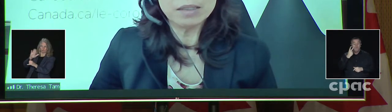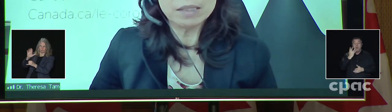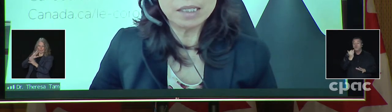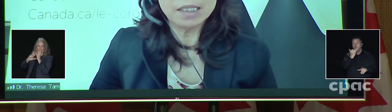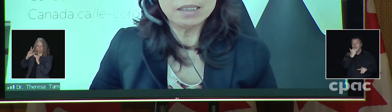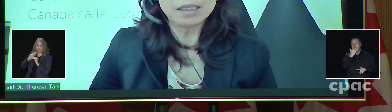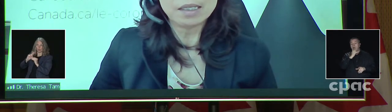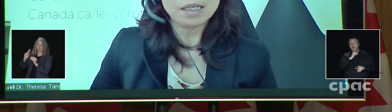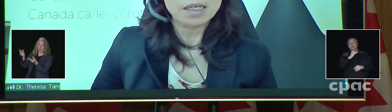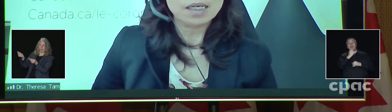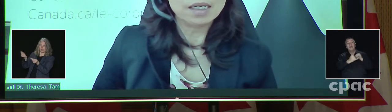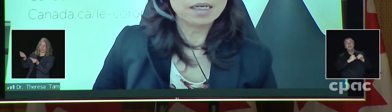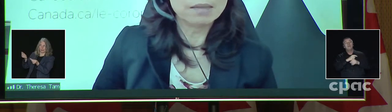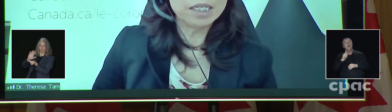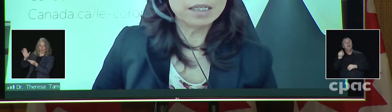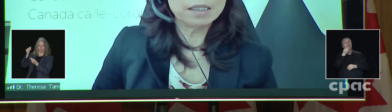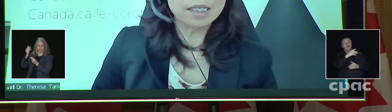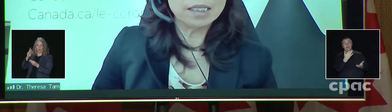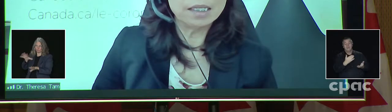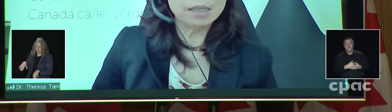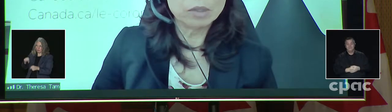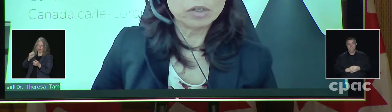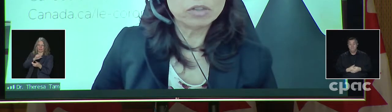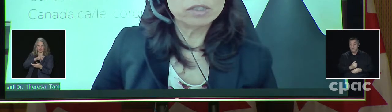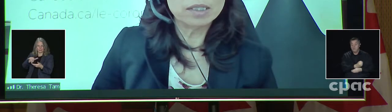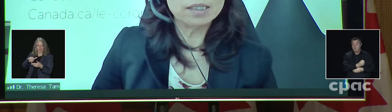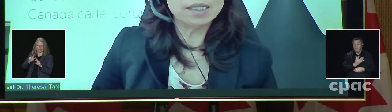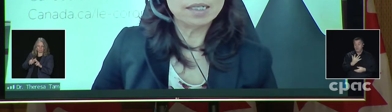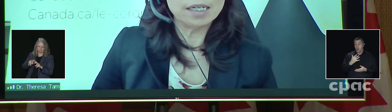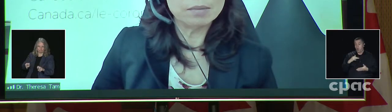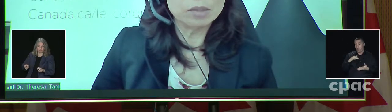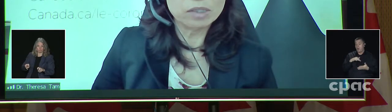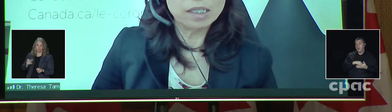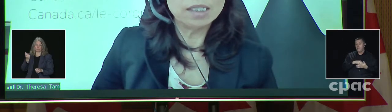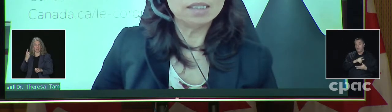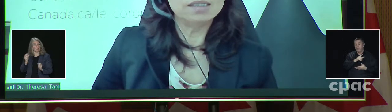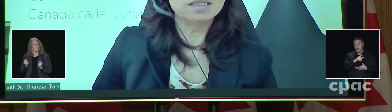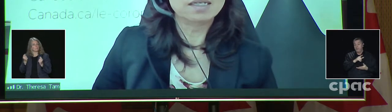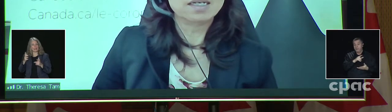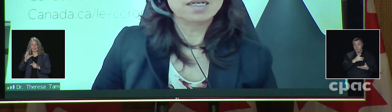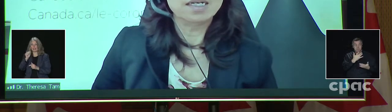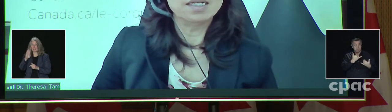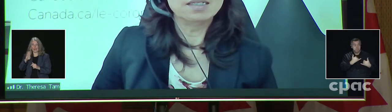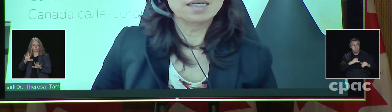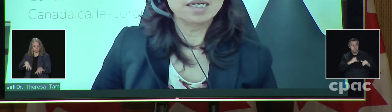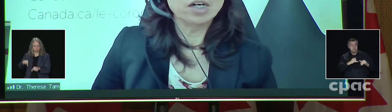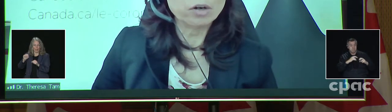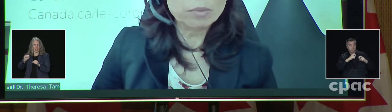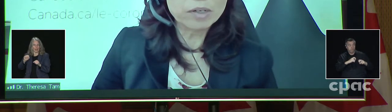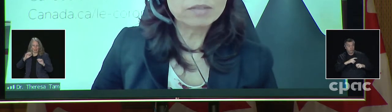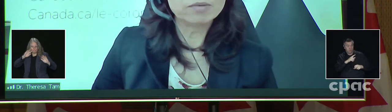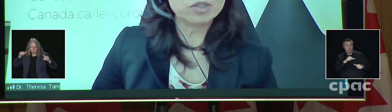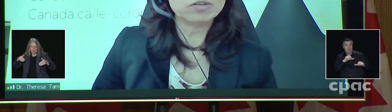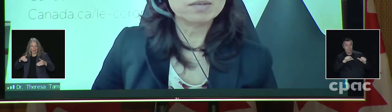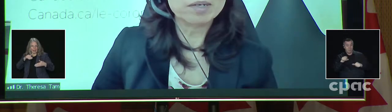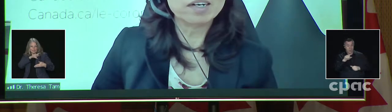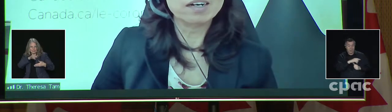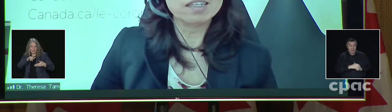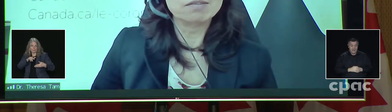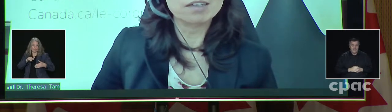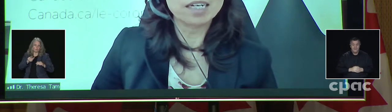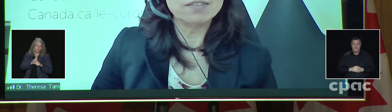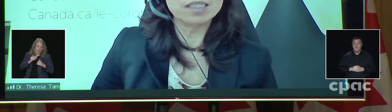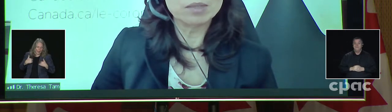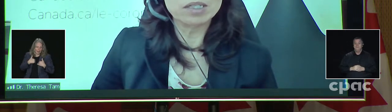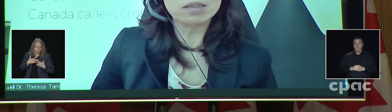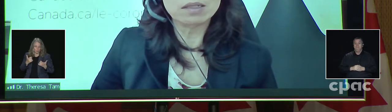large amount of studies being undertaken in laboratories, in animal studies, and I hope from Europe on